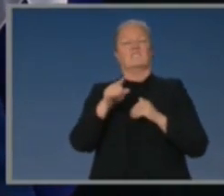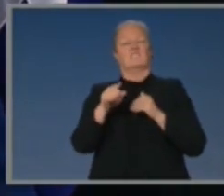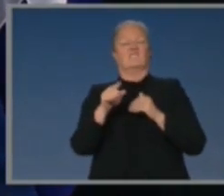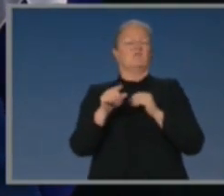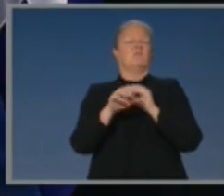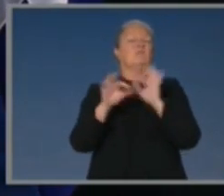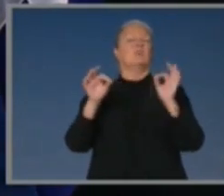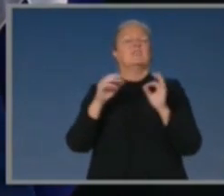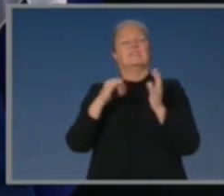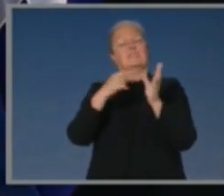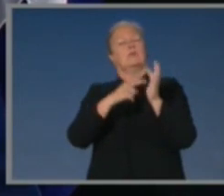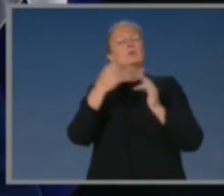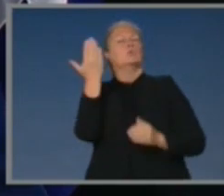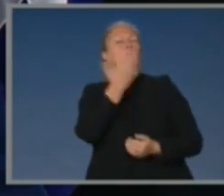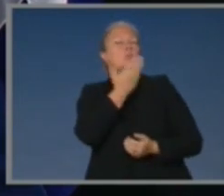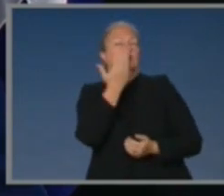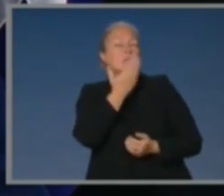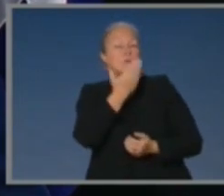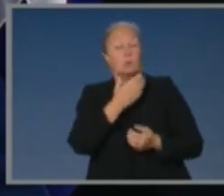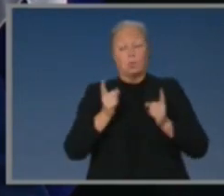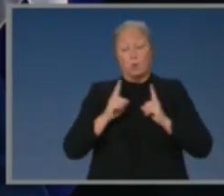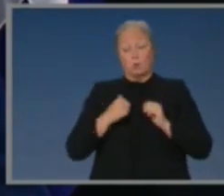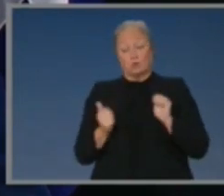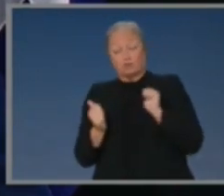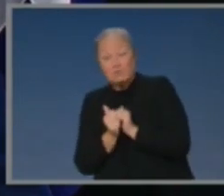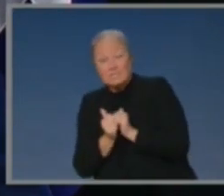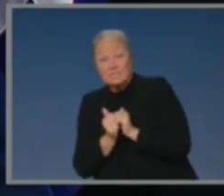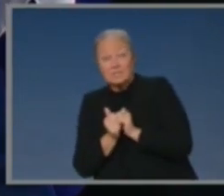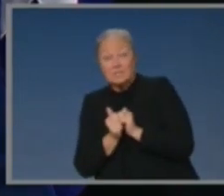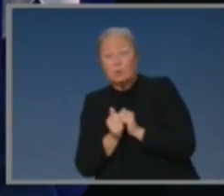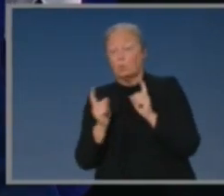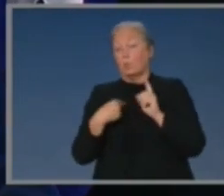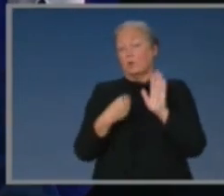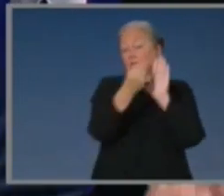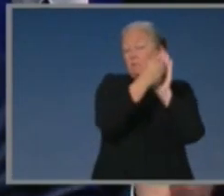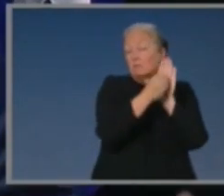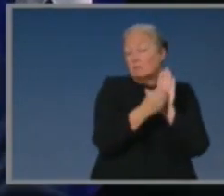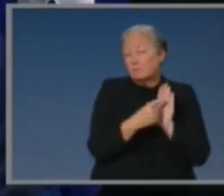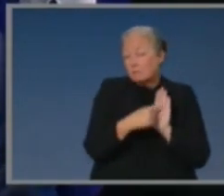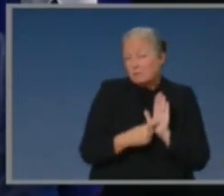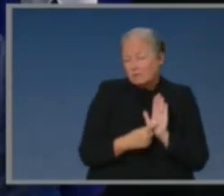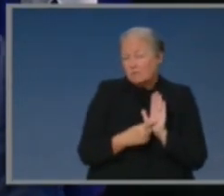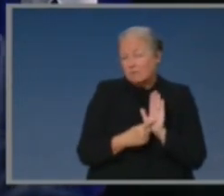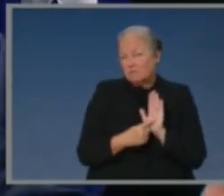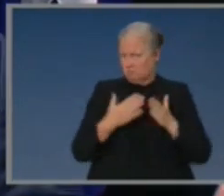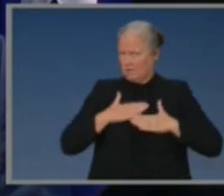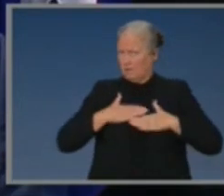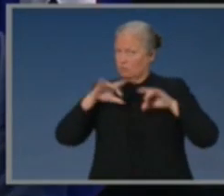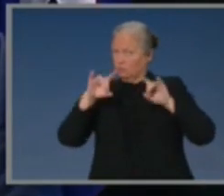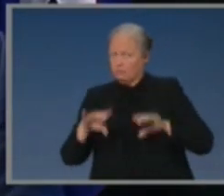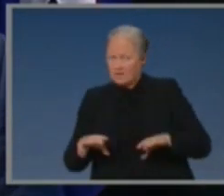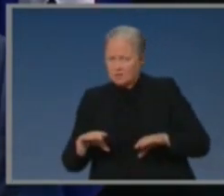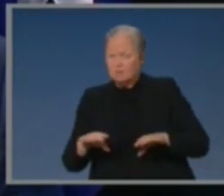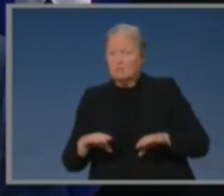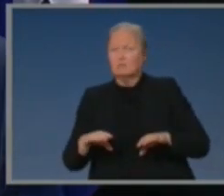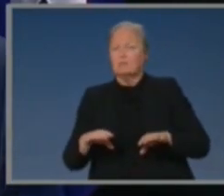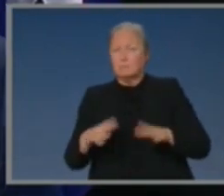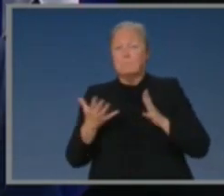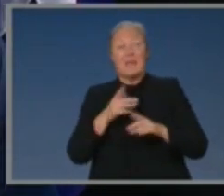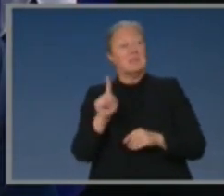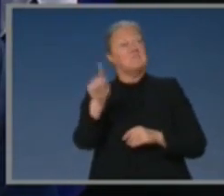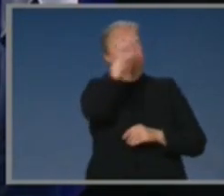those principles and the agreements that were set around the national principles, understood by all the premiers and